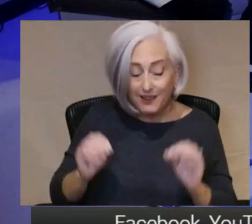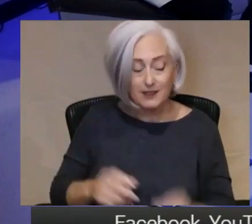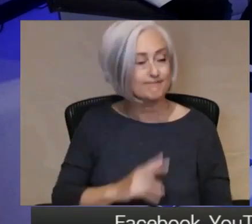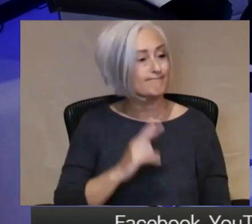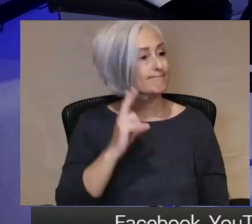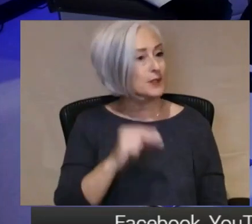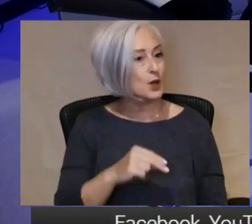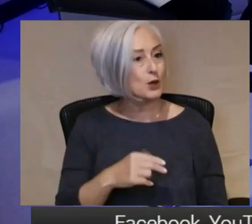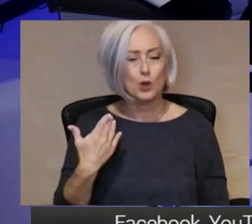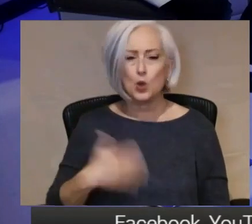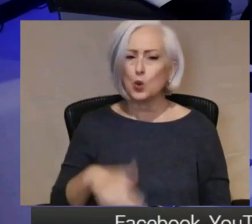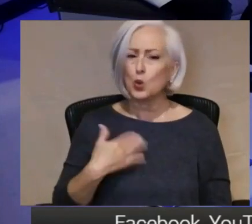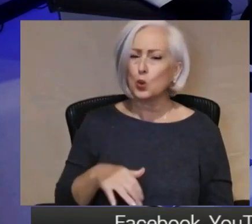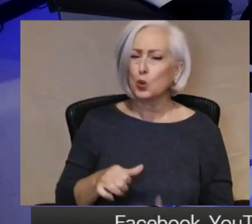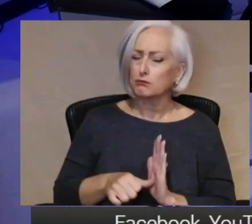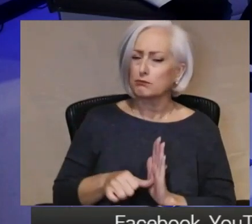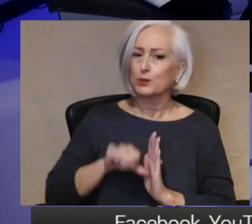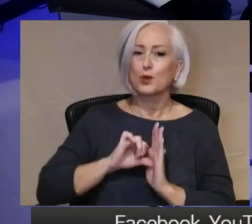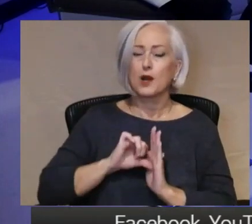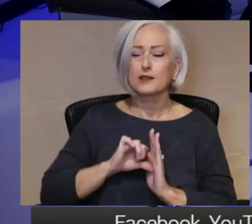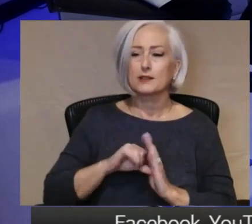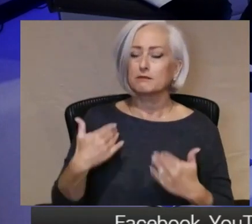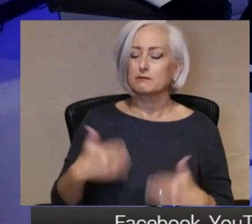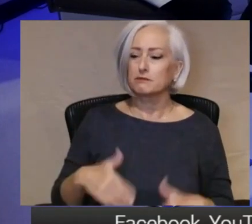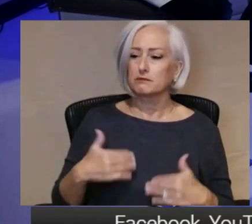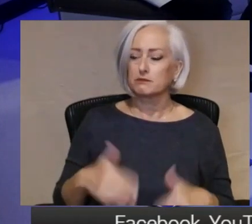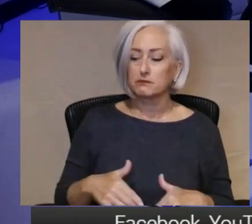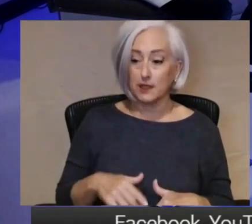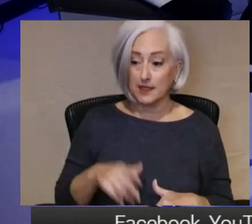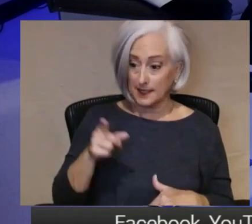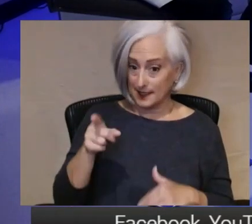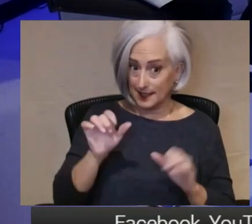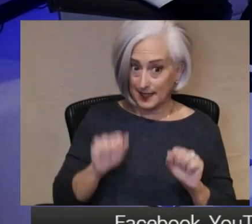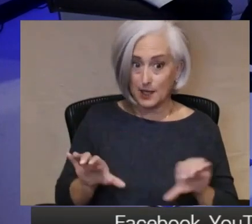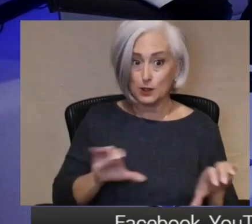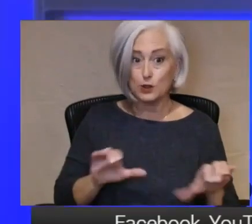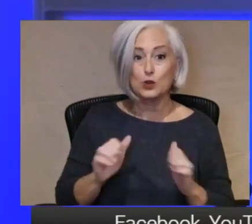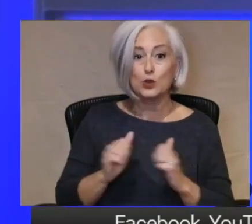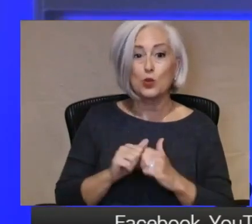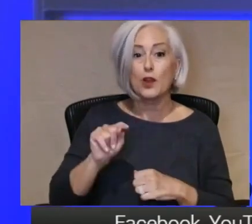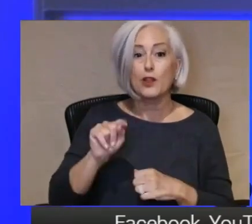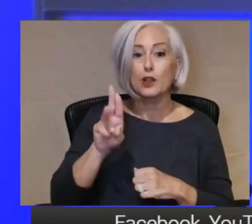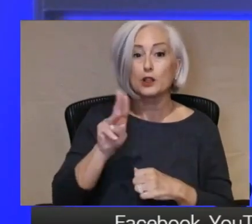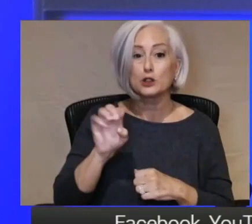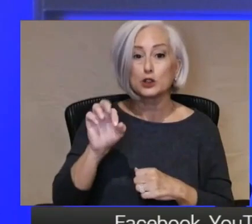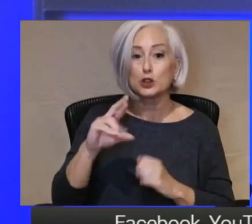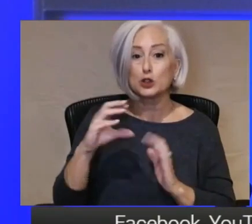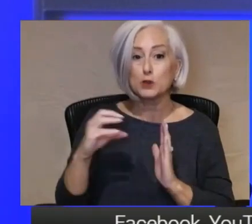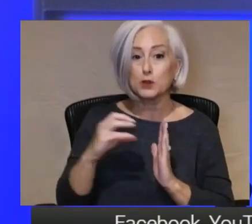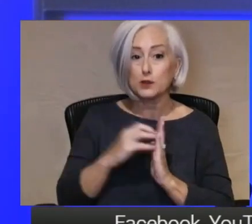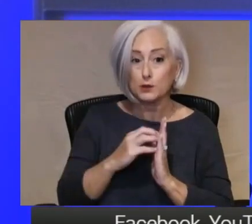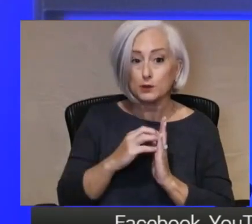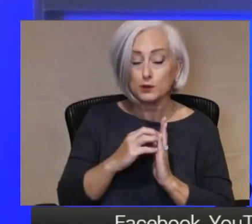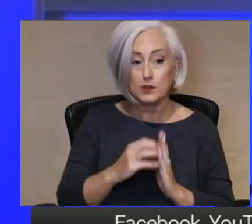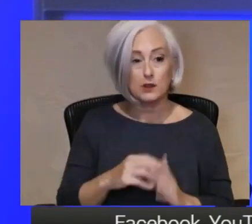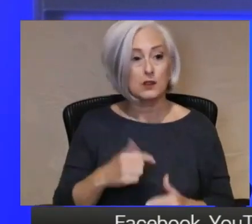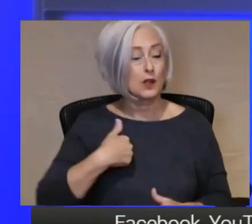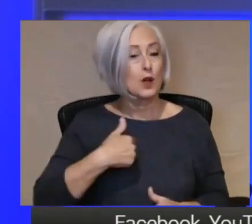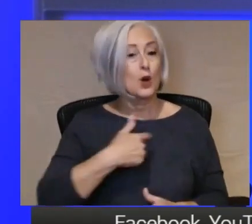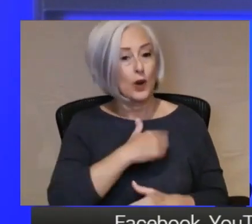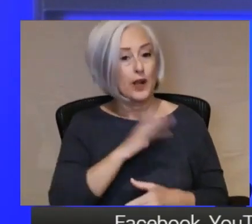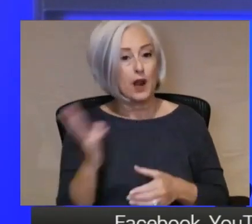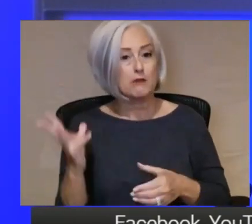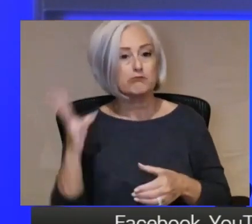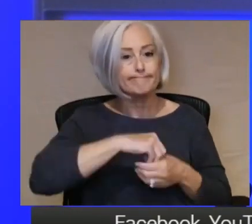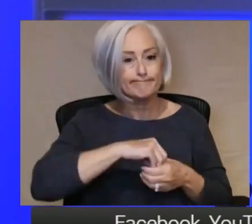long way. Yeah. Yeah. Good. Can you do that with tumors or other things? Or so actually, we are actively engaged in research to